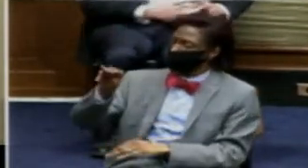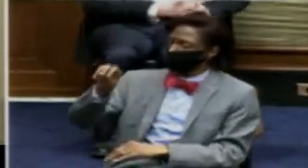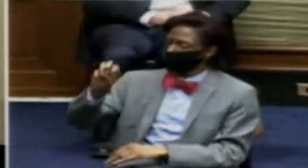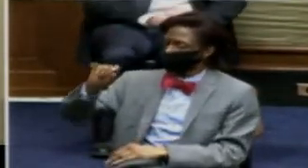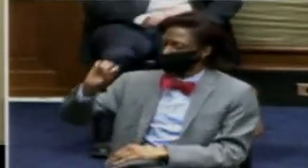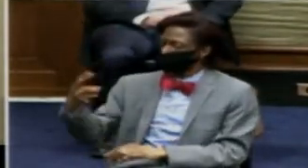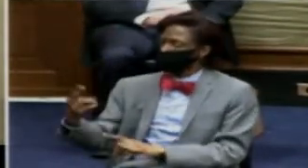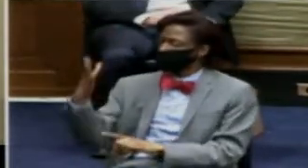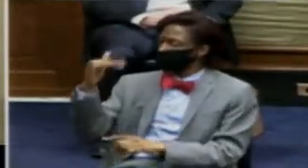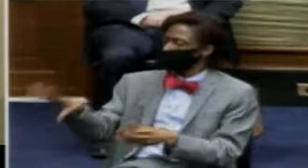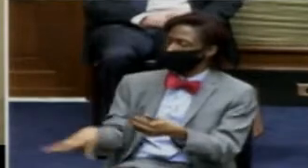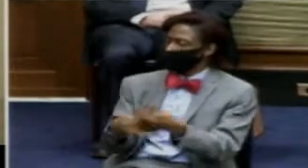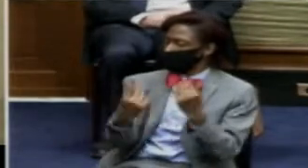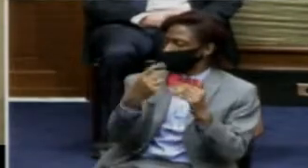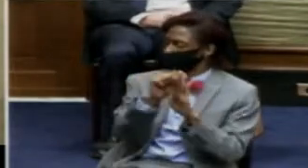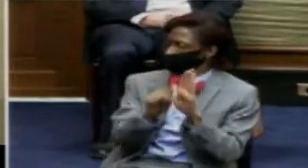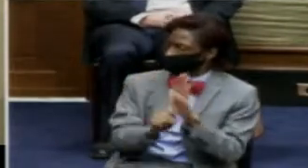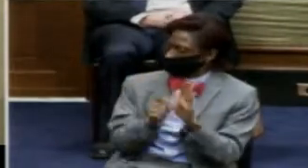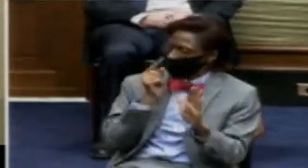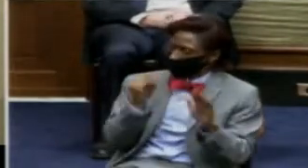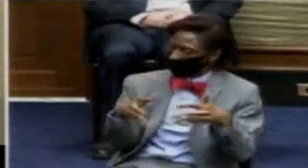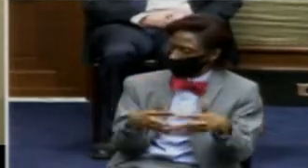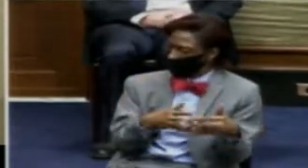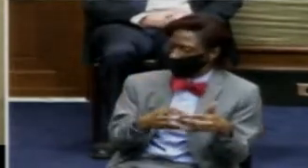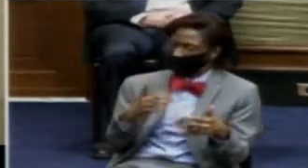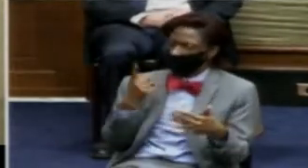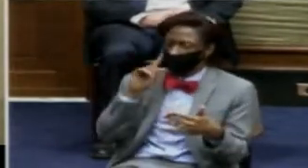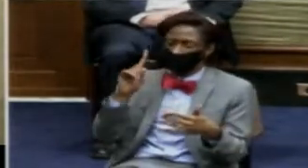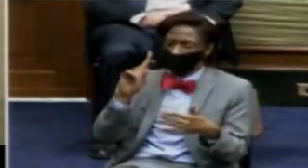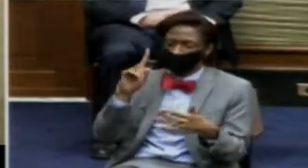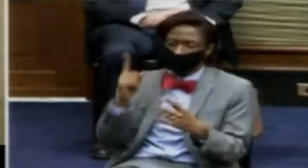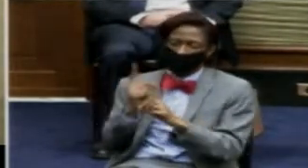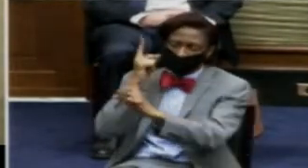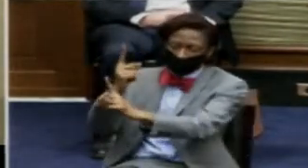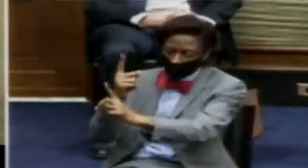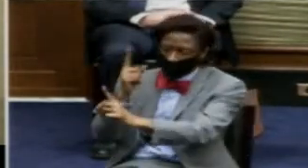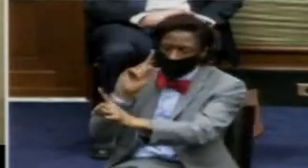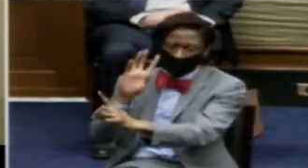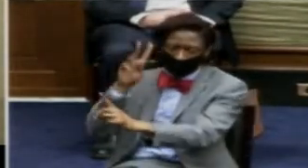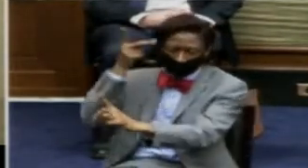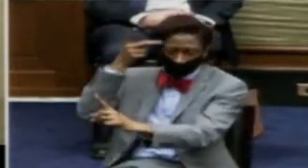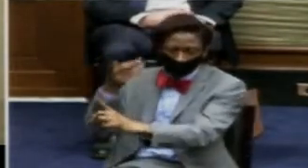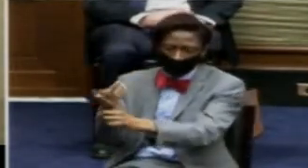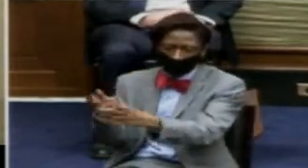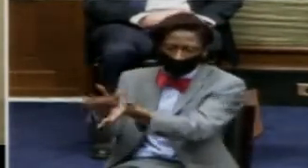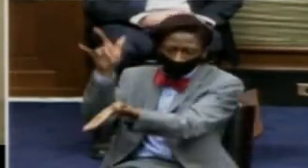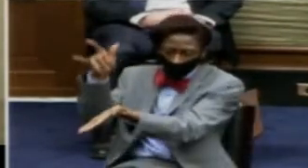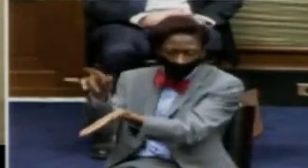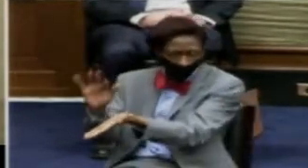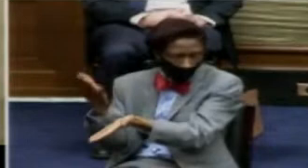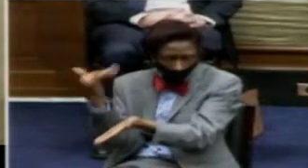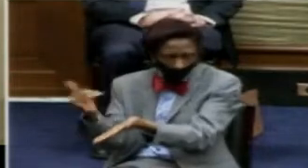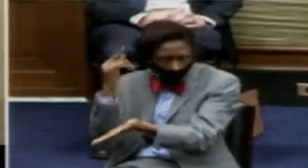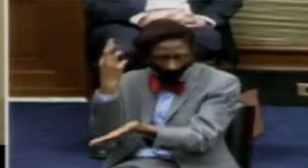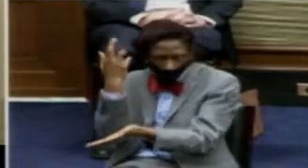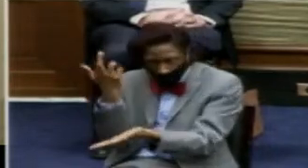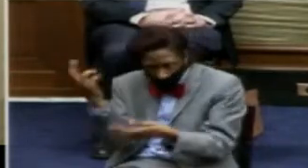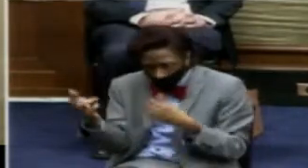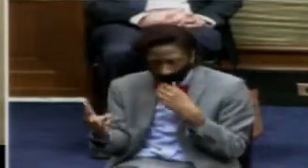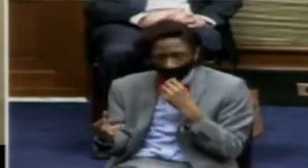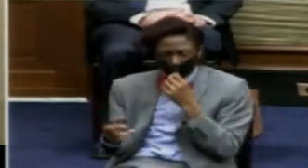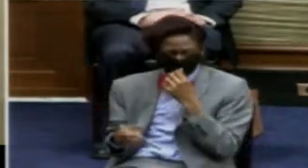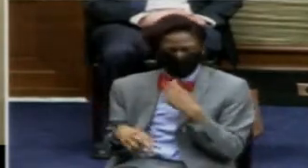to the union for the sole purpose of gaining political advantage, as seems to be the case here,